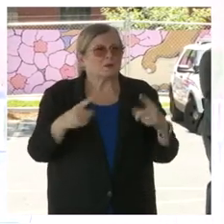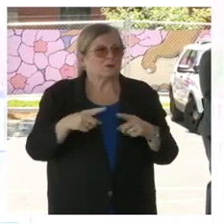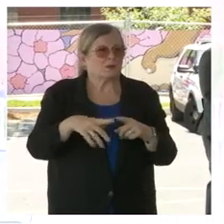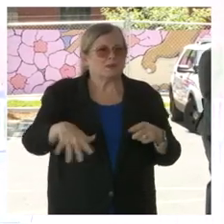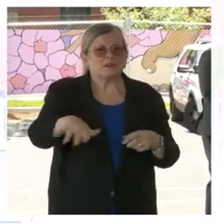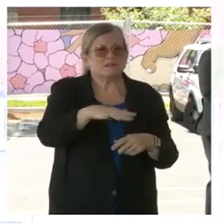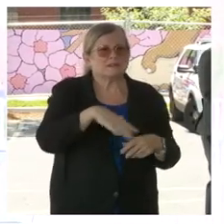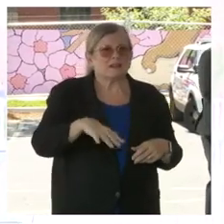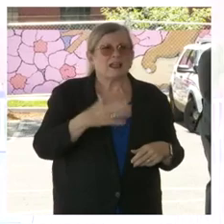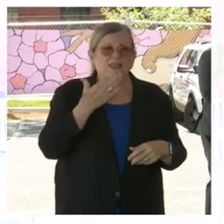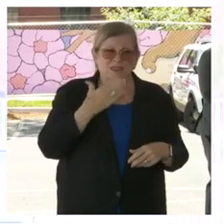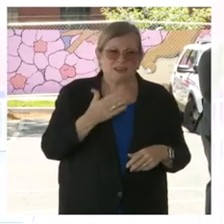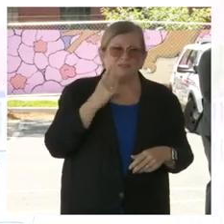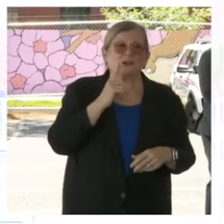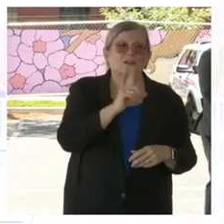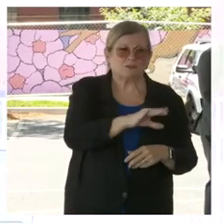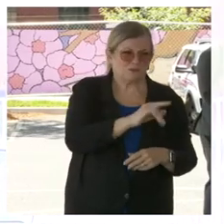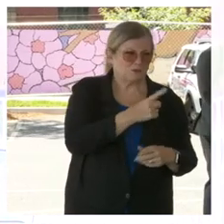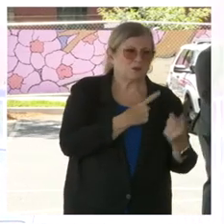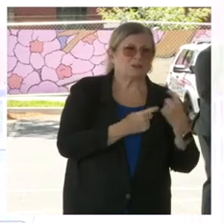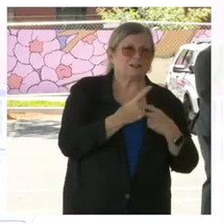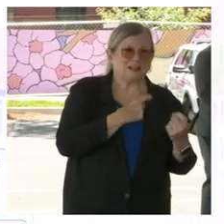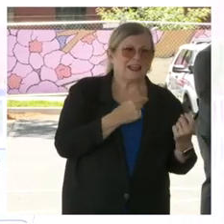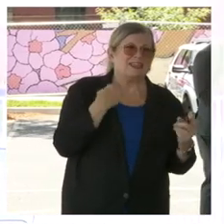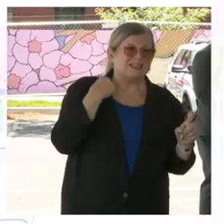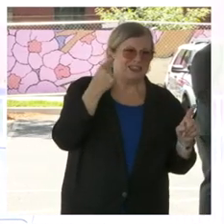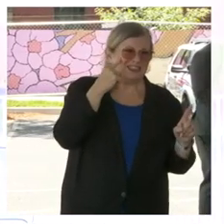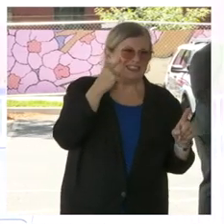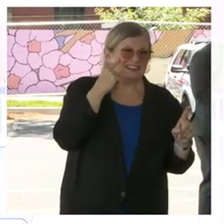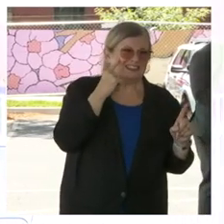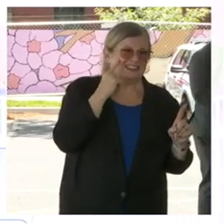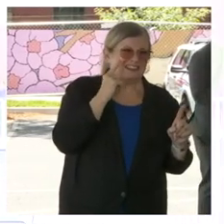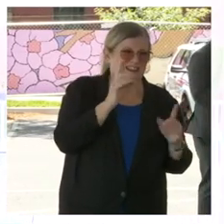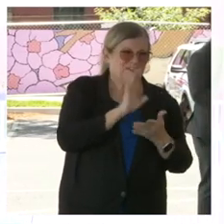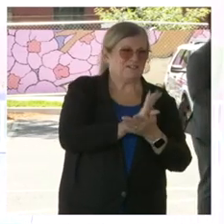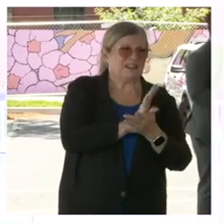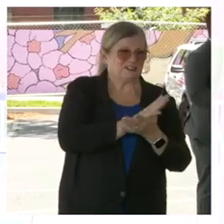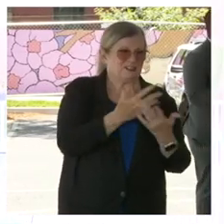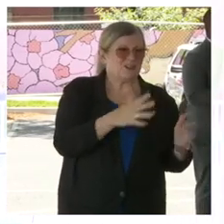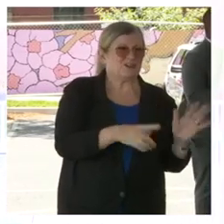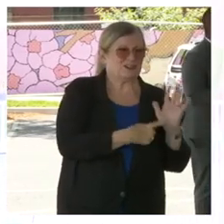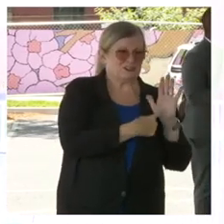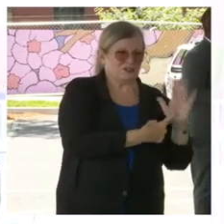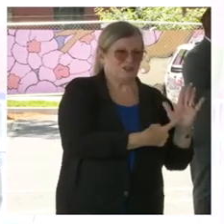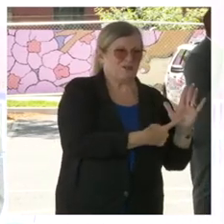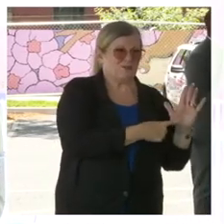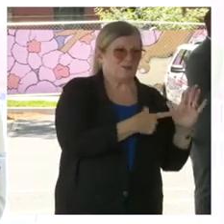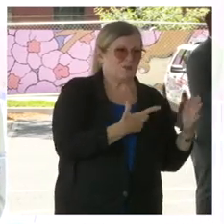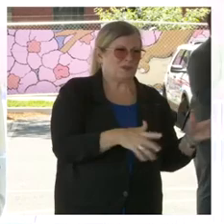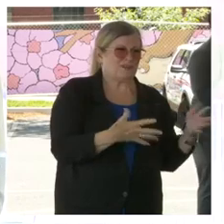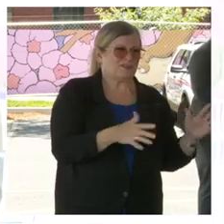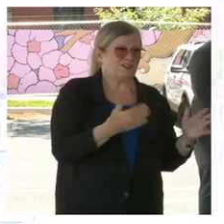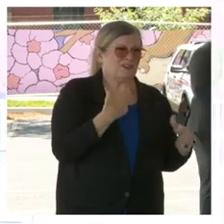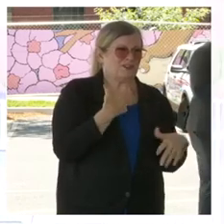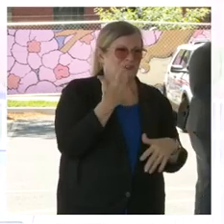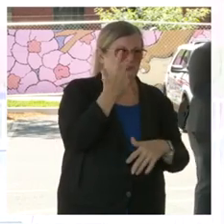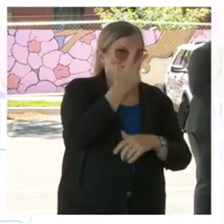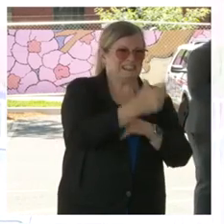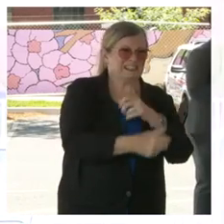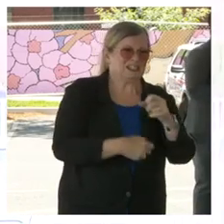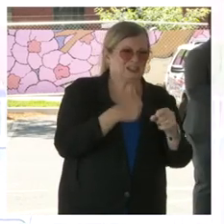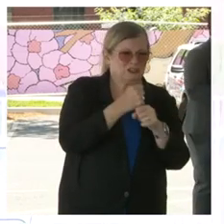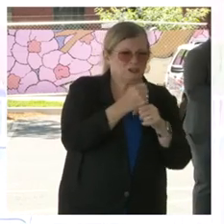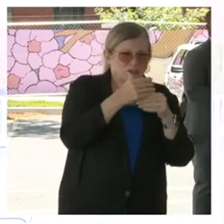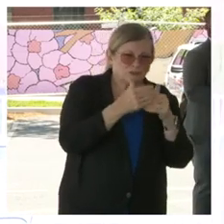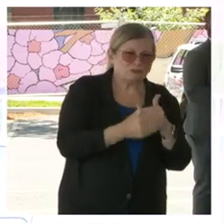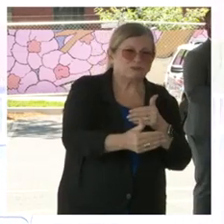thanks for that question, Mark. And I think the video really illustrates that we're about, I think, 3 years out from the